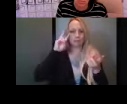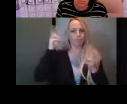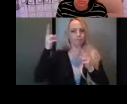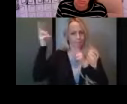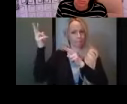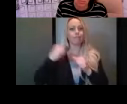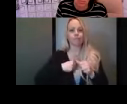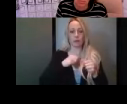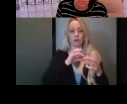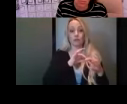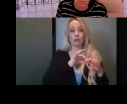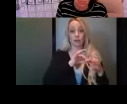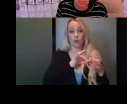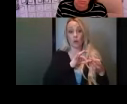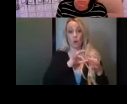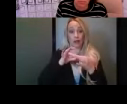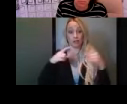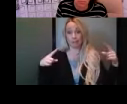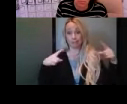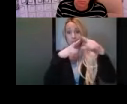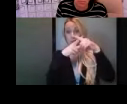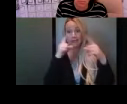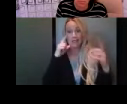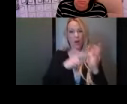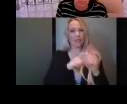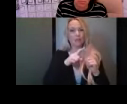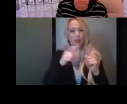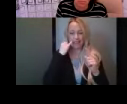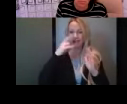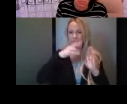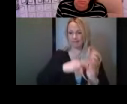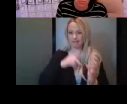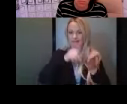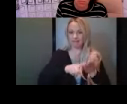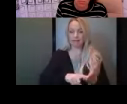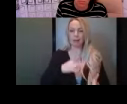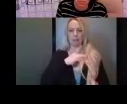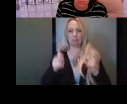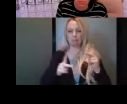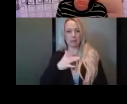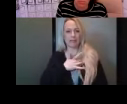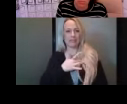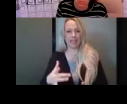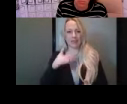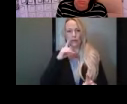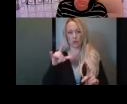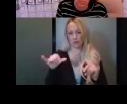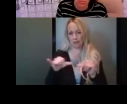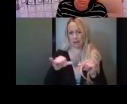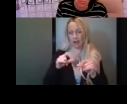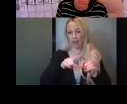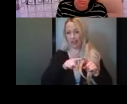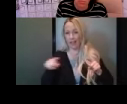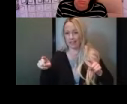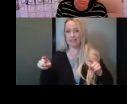that correlation does not equal causation, of course, but if you go through the literature, you'll mostly notice that people tend to plot the measure of the brain on the x-axis,